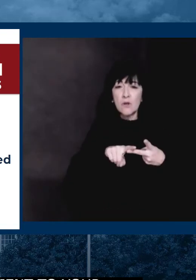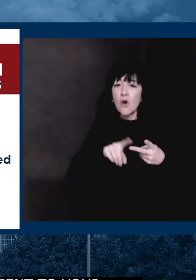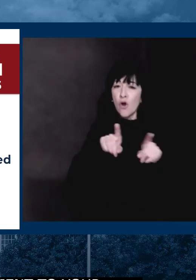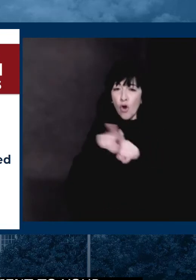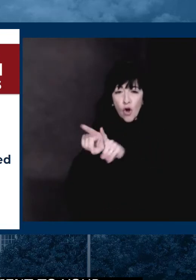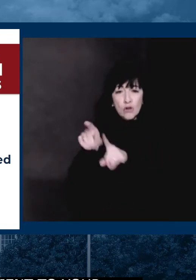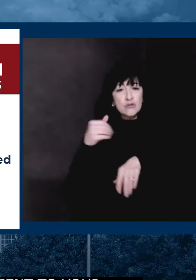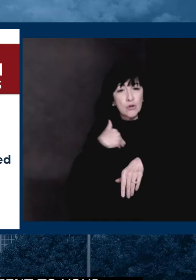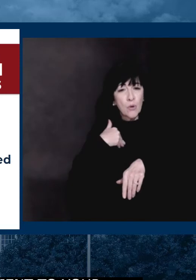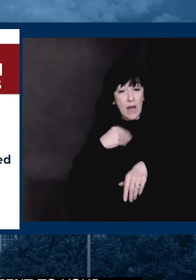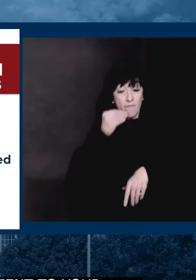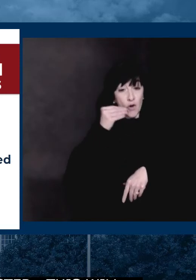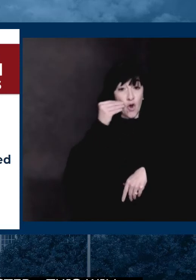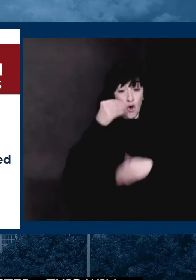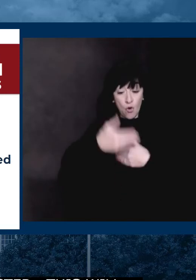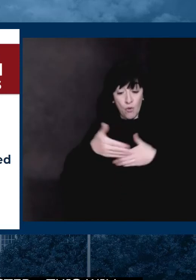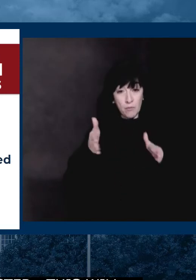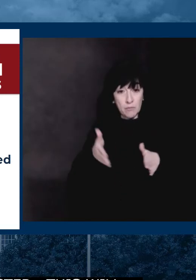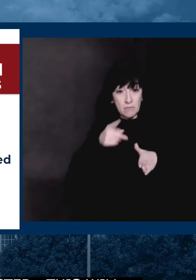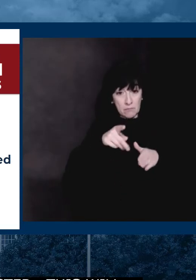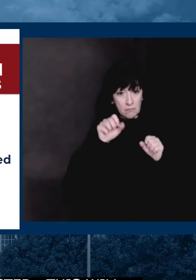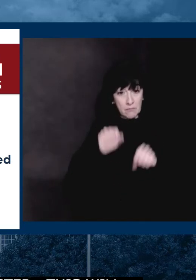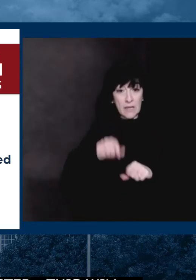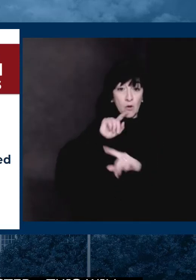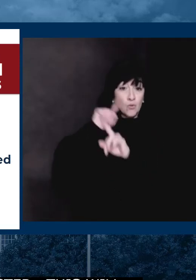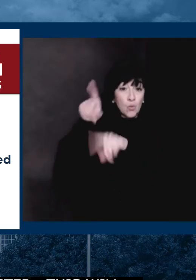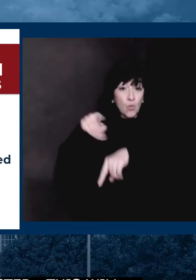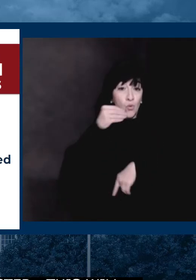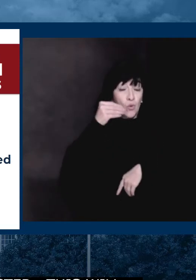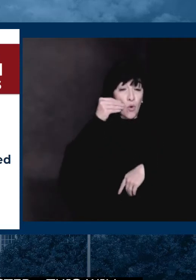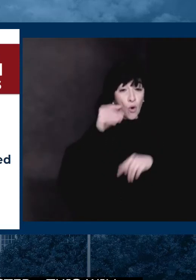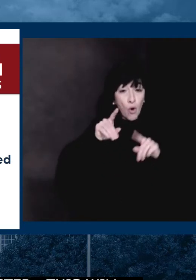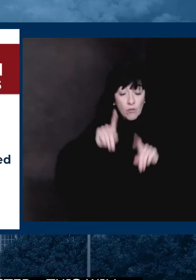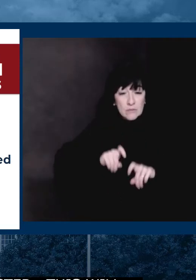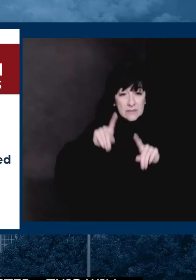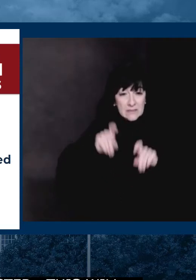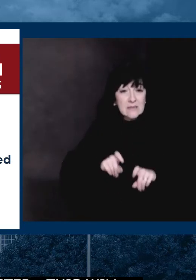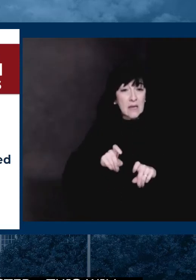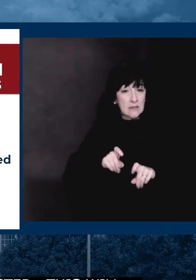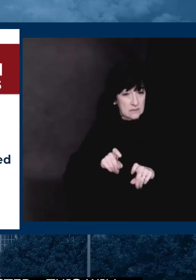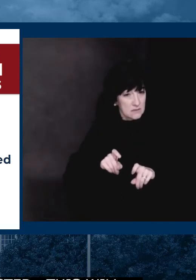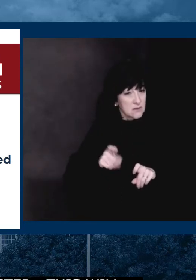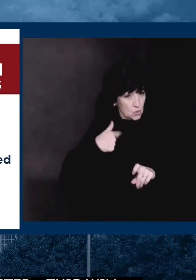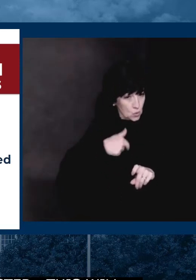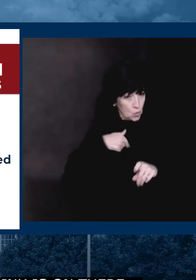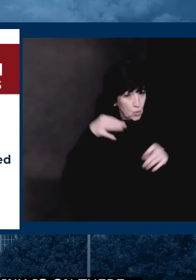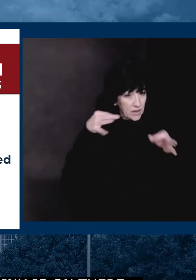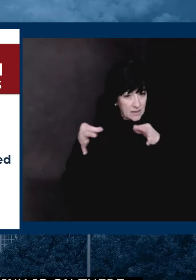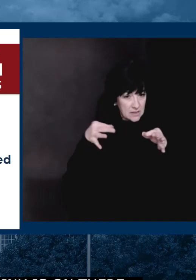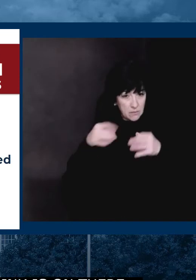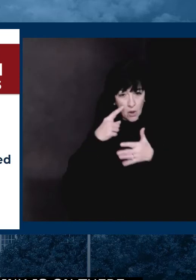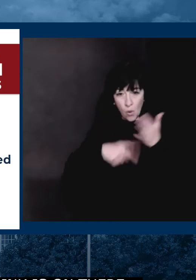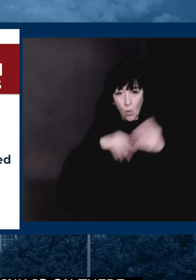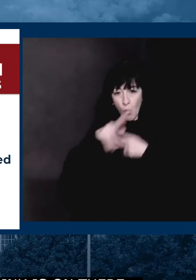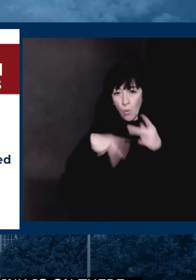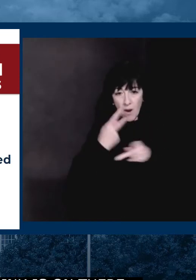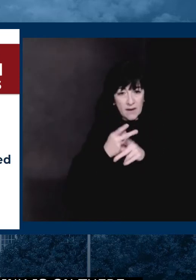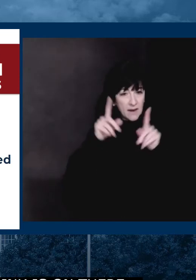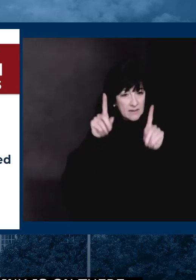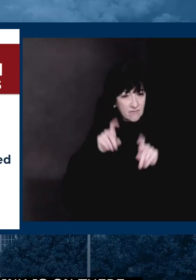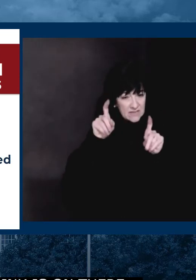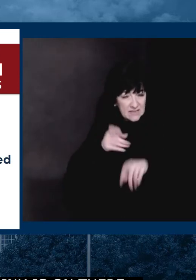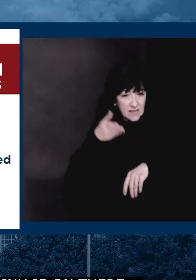is a great option for individuals that don't that have time to plan. We explained what type of tests are there. So it's either